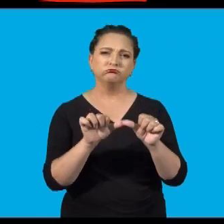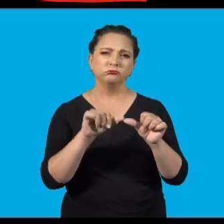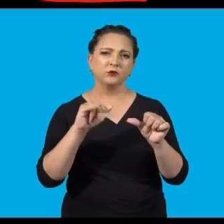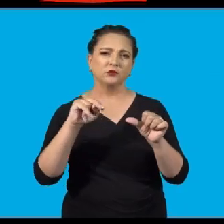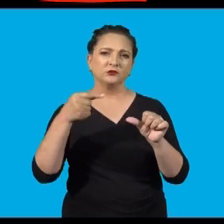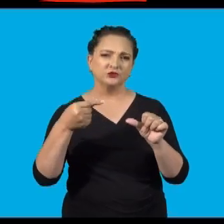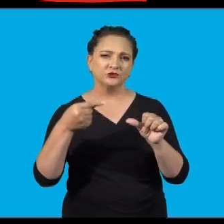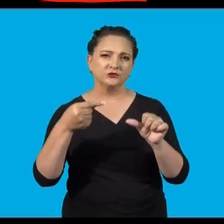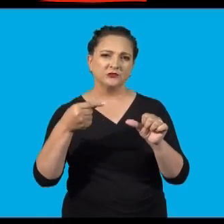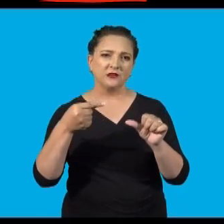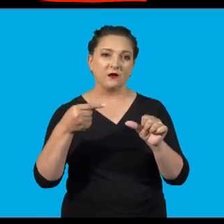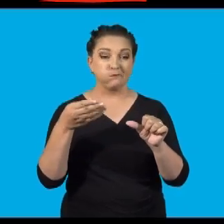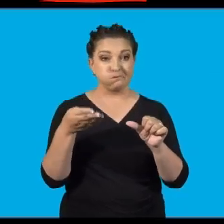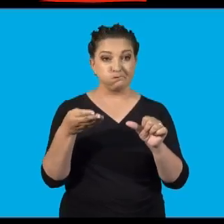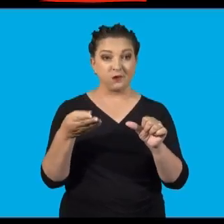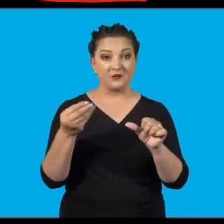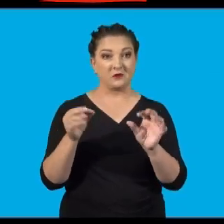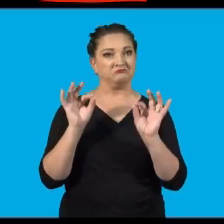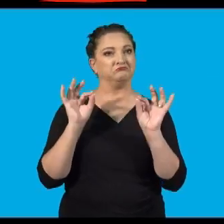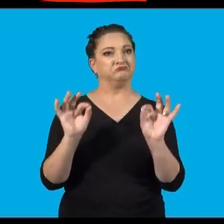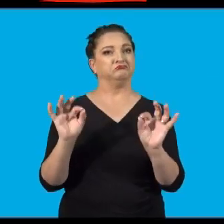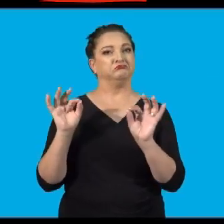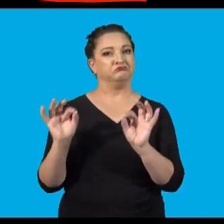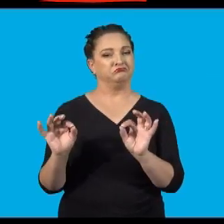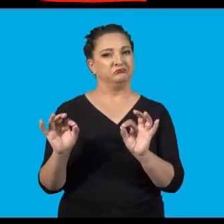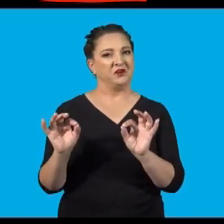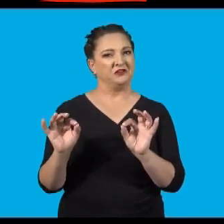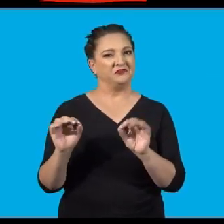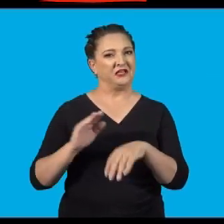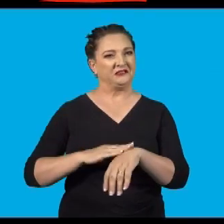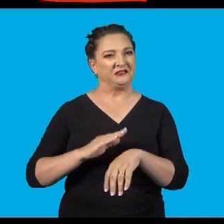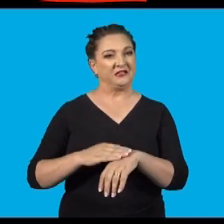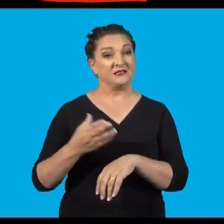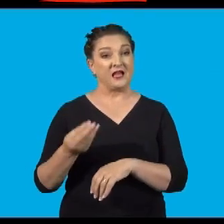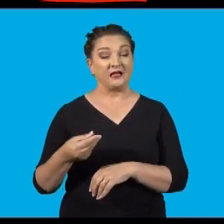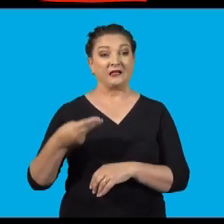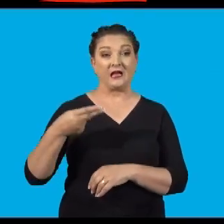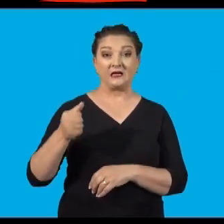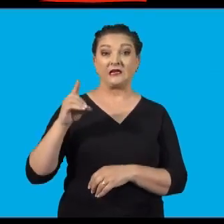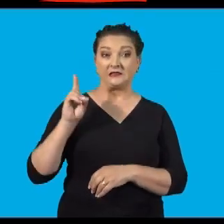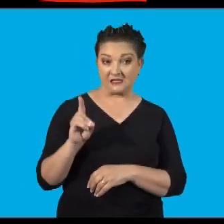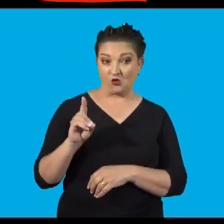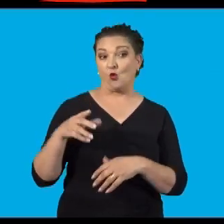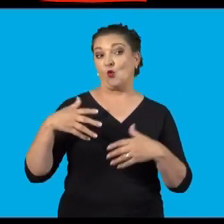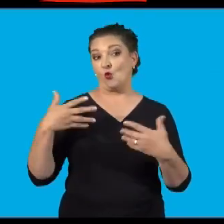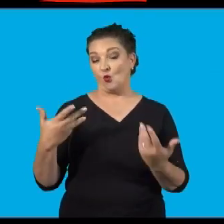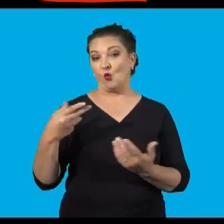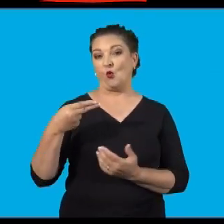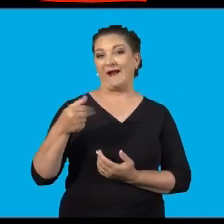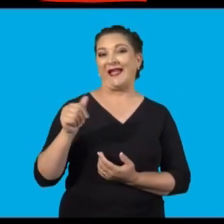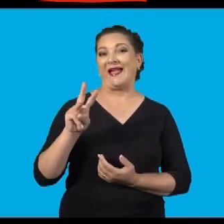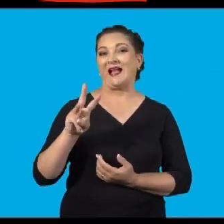continuous tense has the ing ending, all right? How the perfect tense has had or